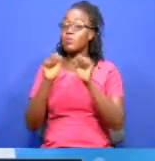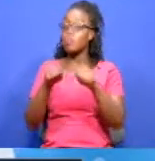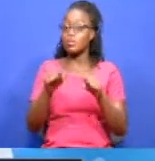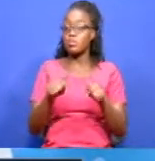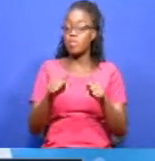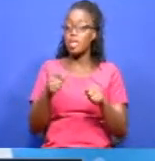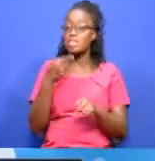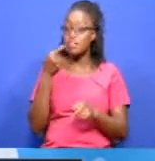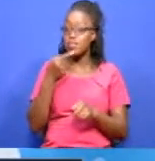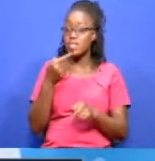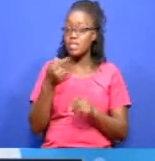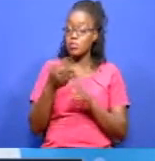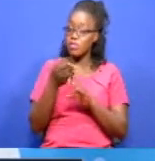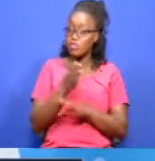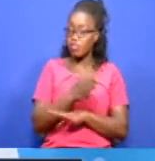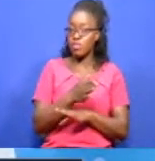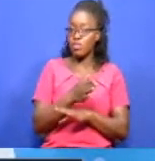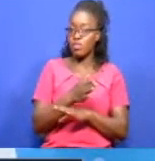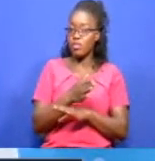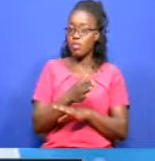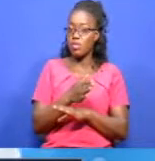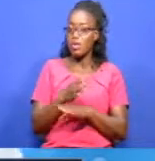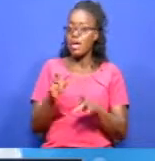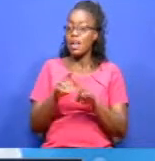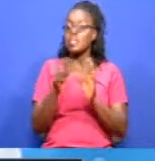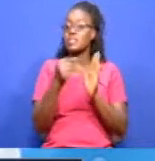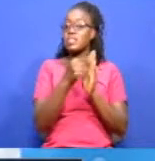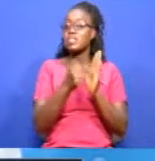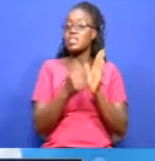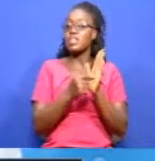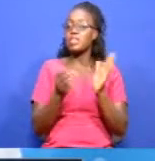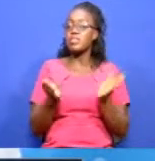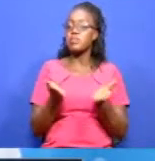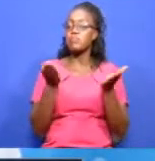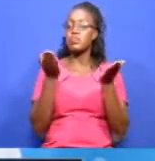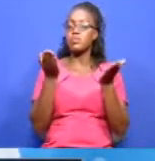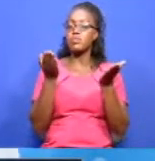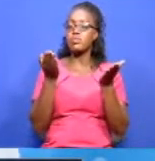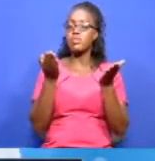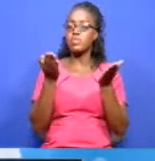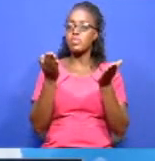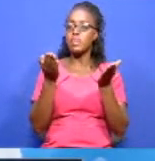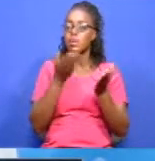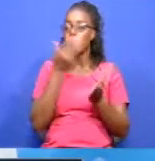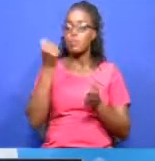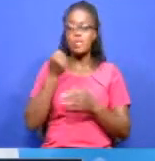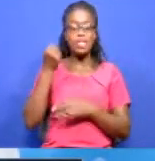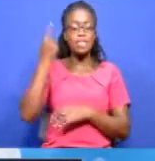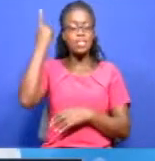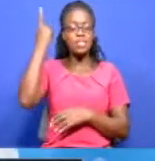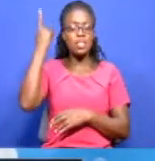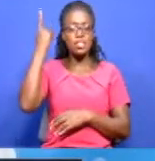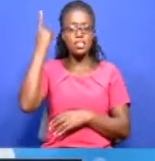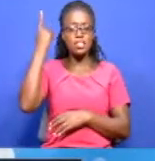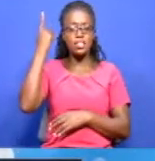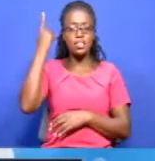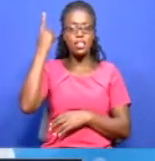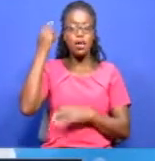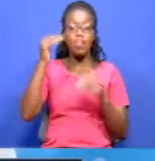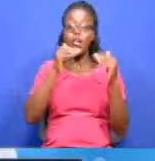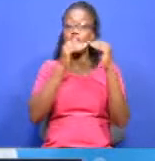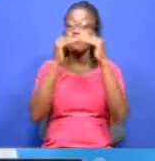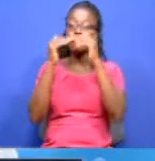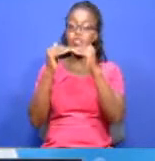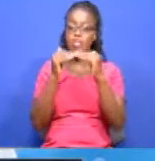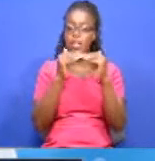said earlier before, that as our data improves, we have a better understanding of the level